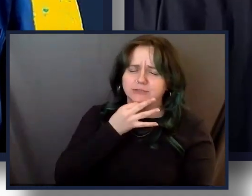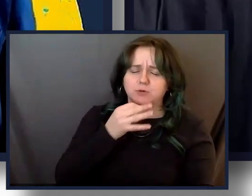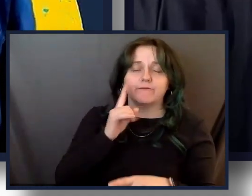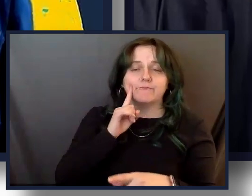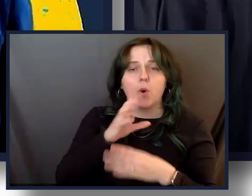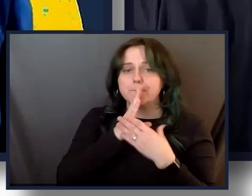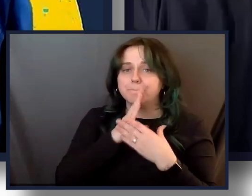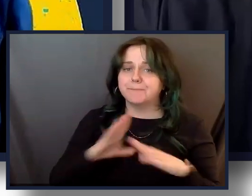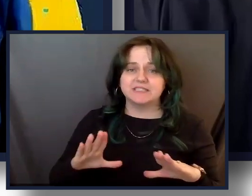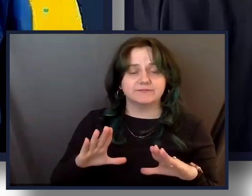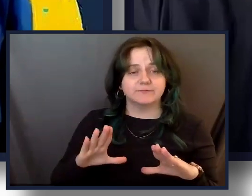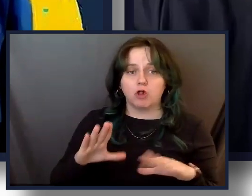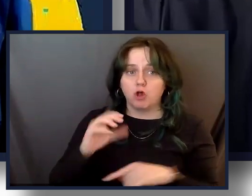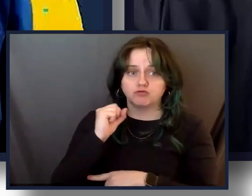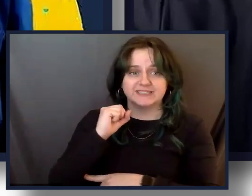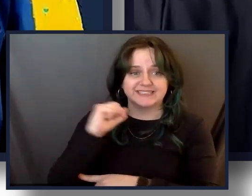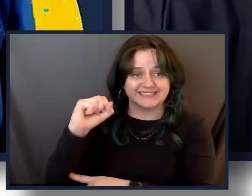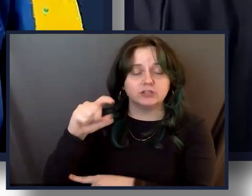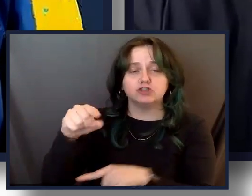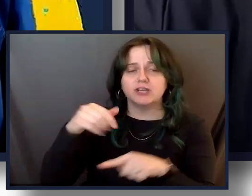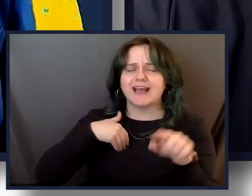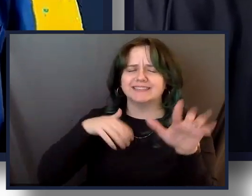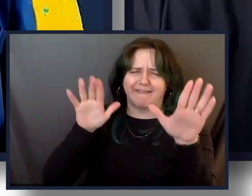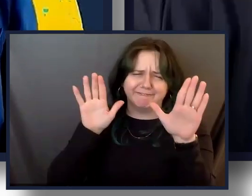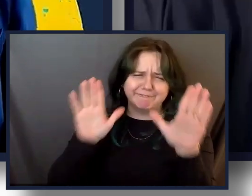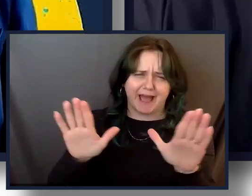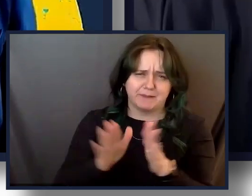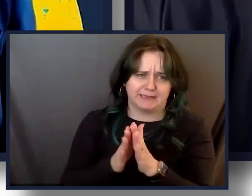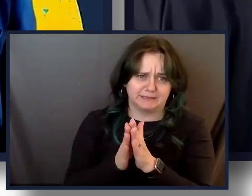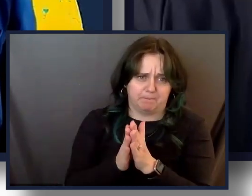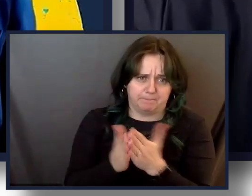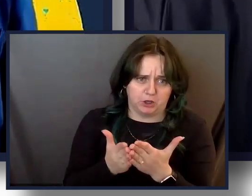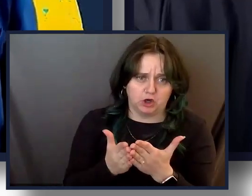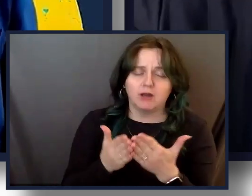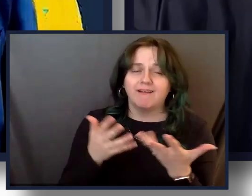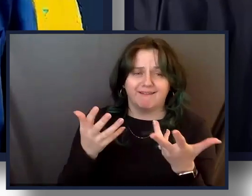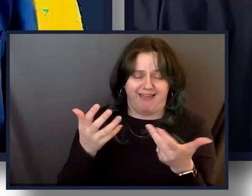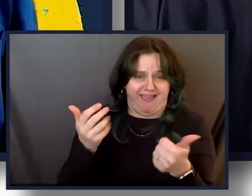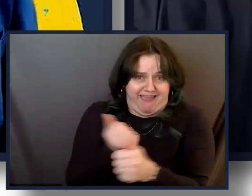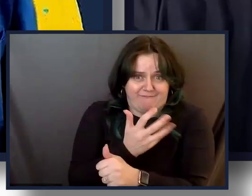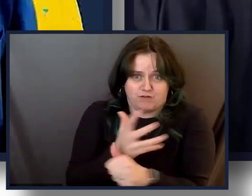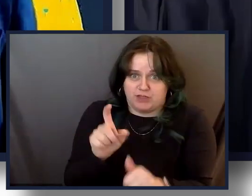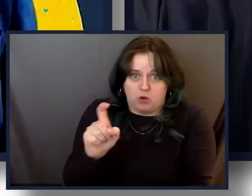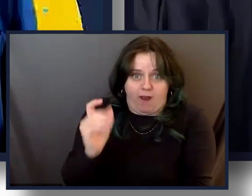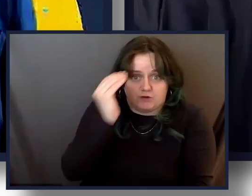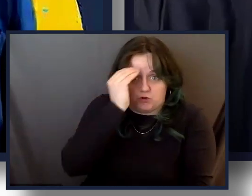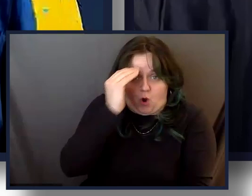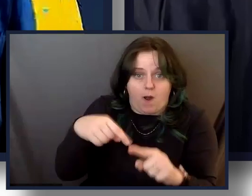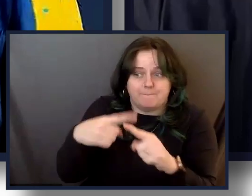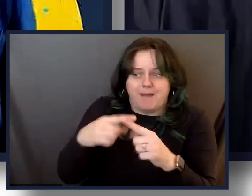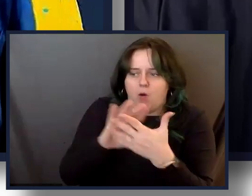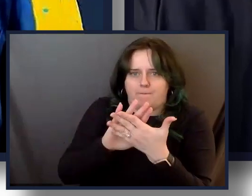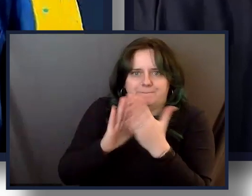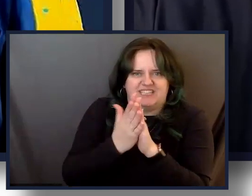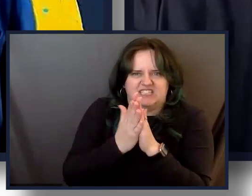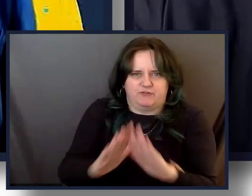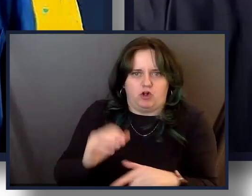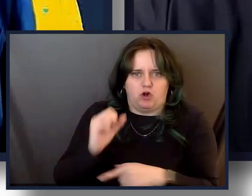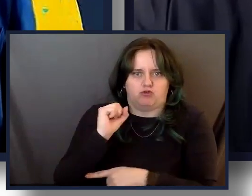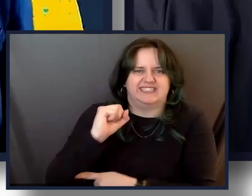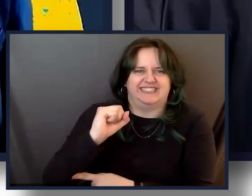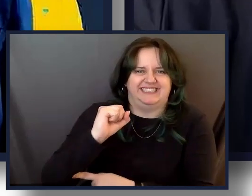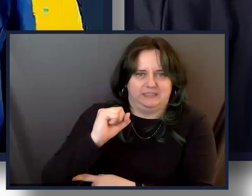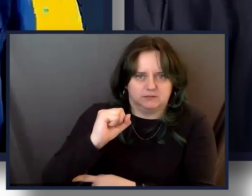she has one fabulous book, which is basically everything you need to know about peaceful resistance. So become